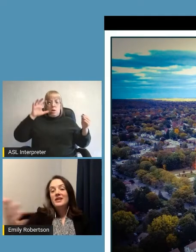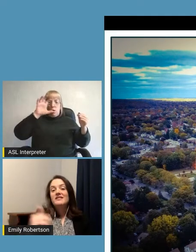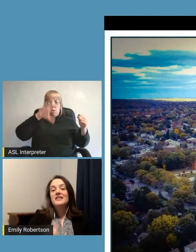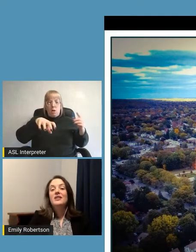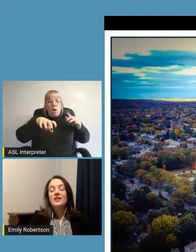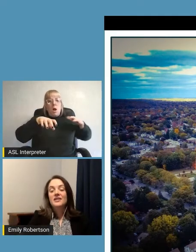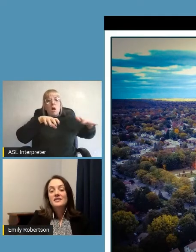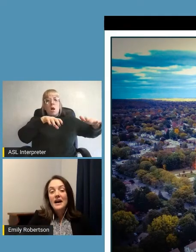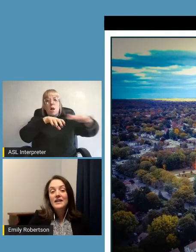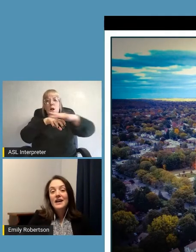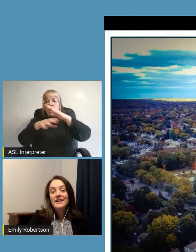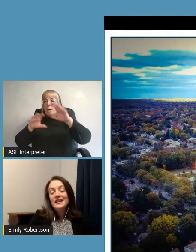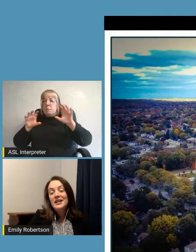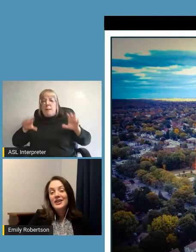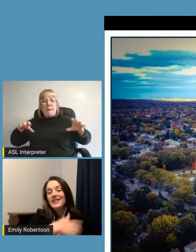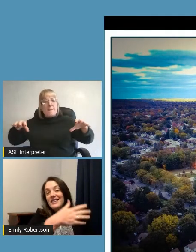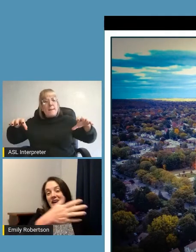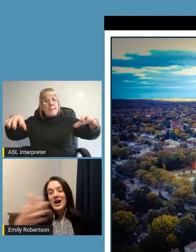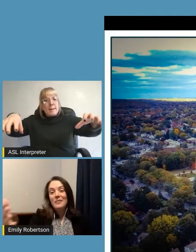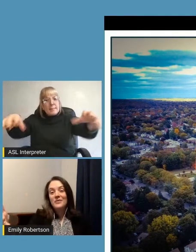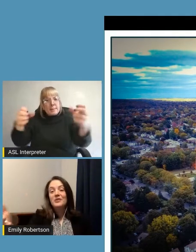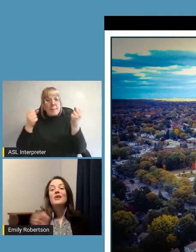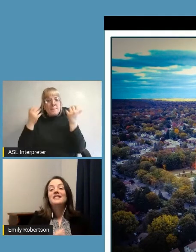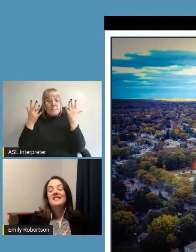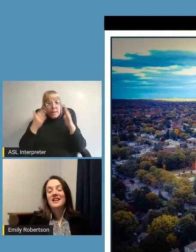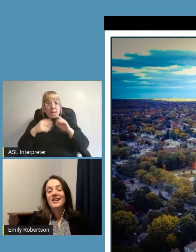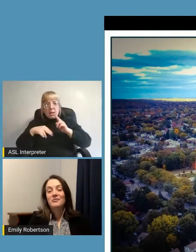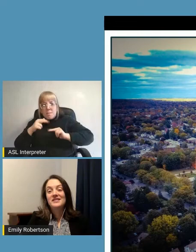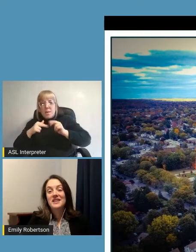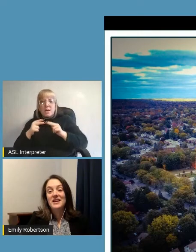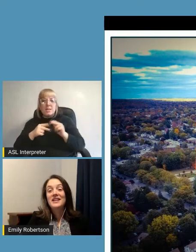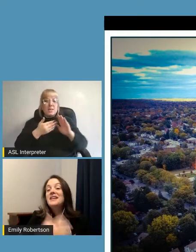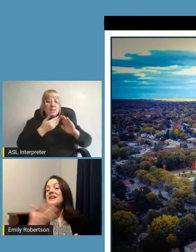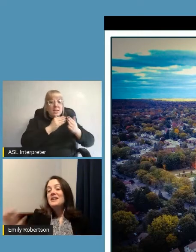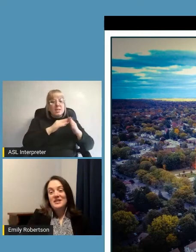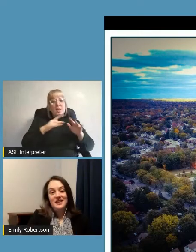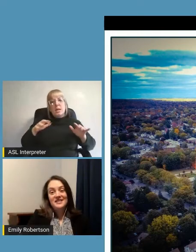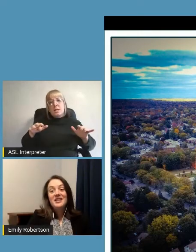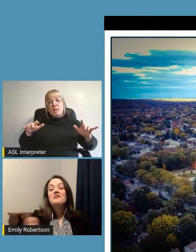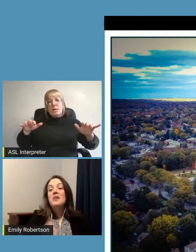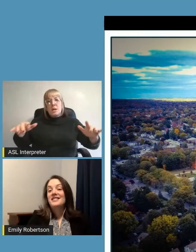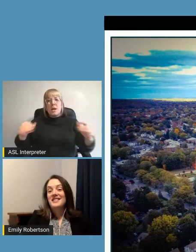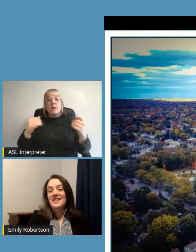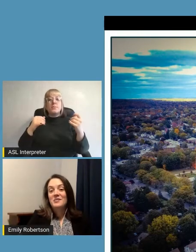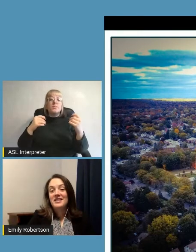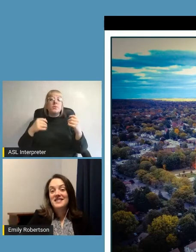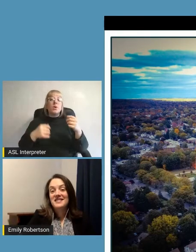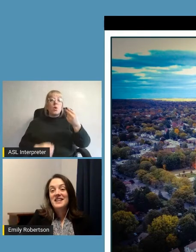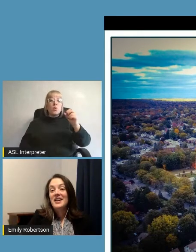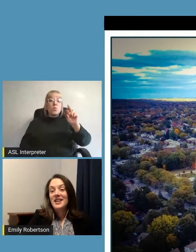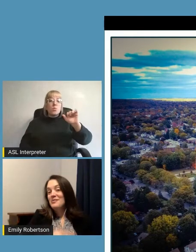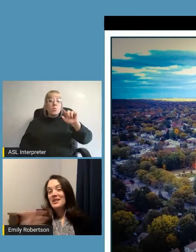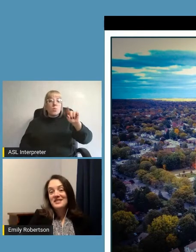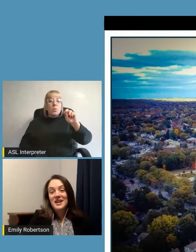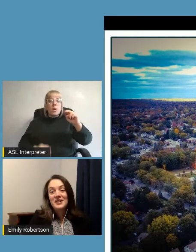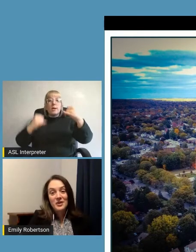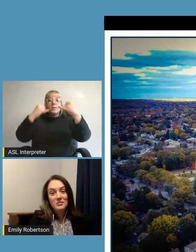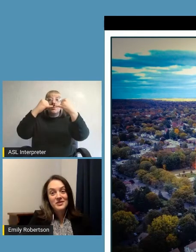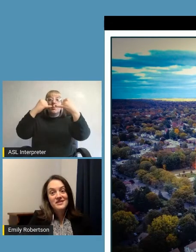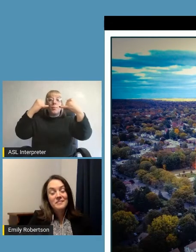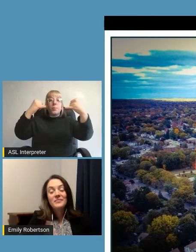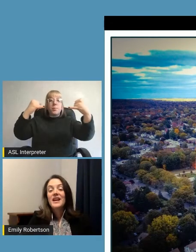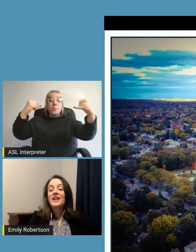Boston. We can see along the skyline here, the horizon line, we see the city of Boston and the Boston skyline with